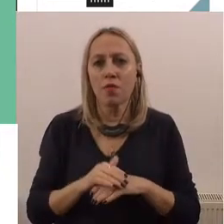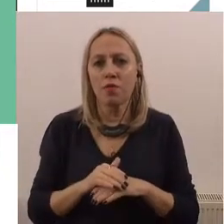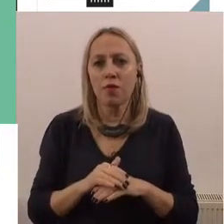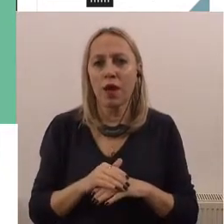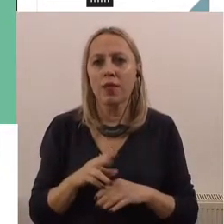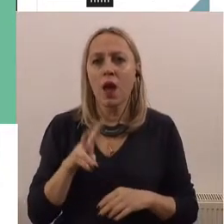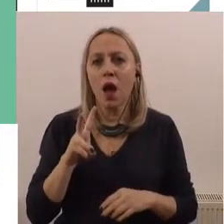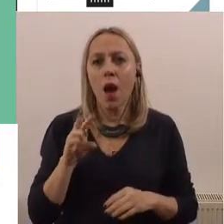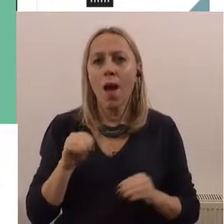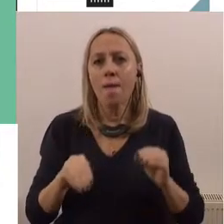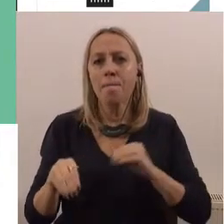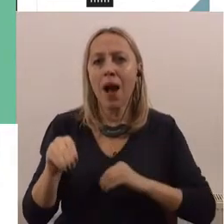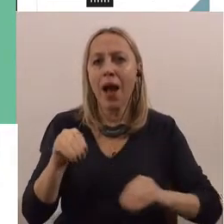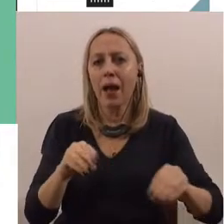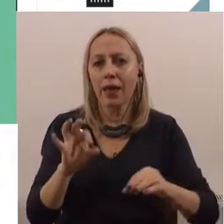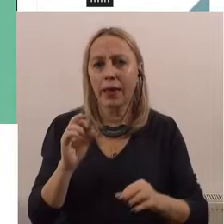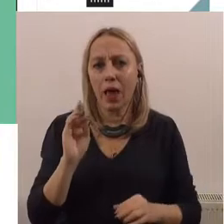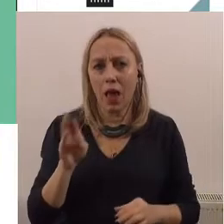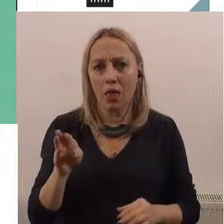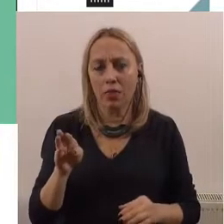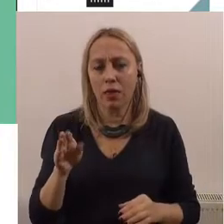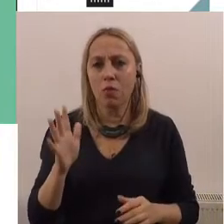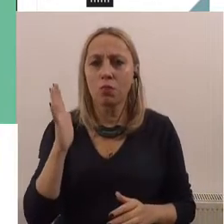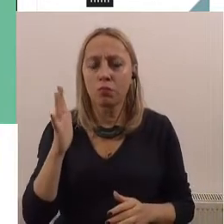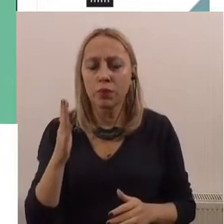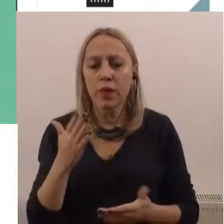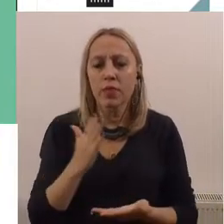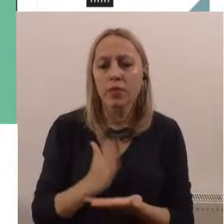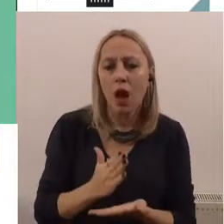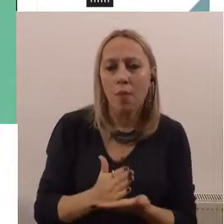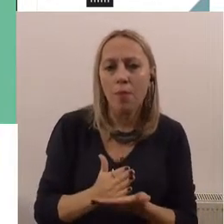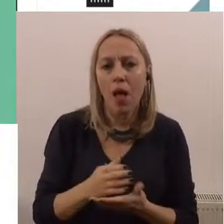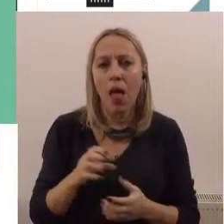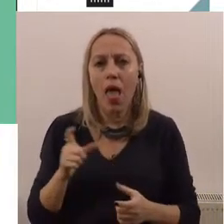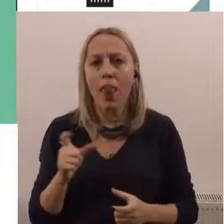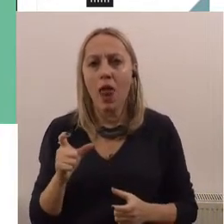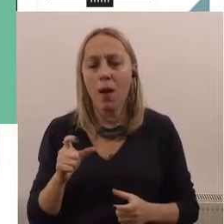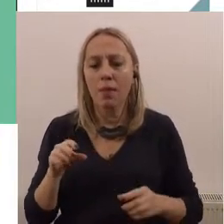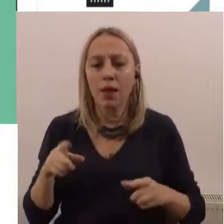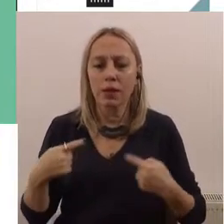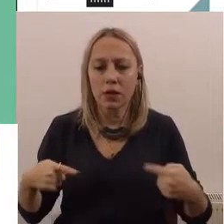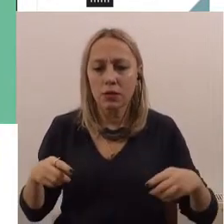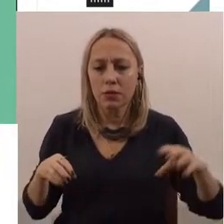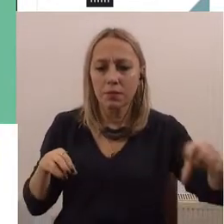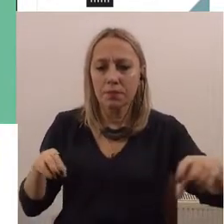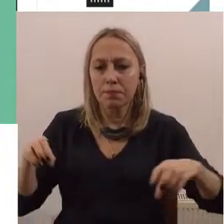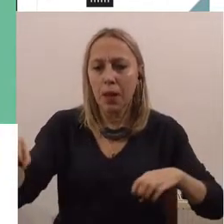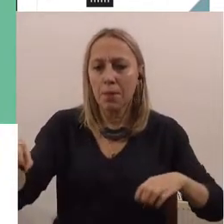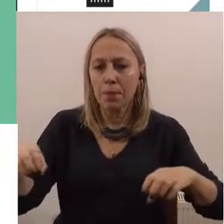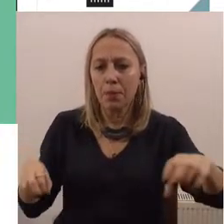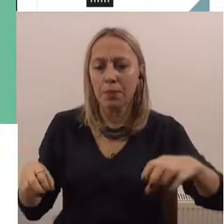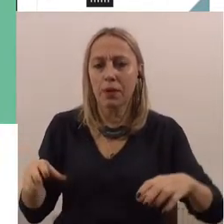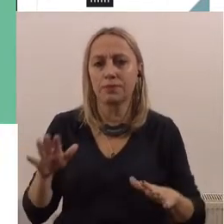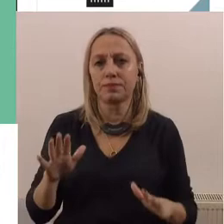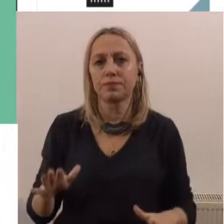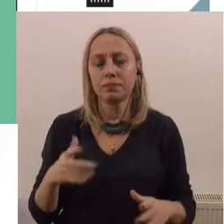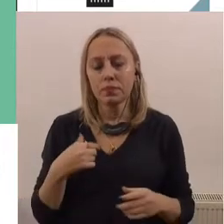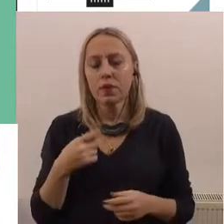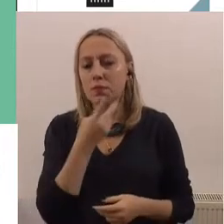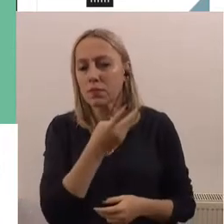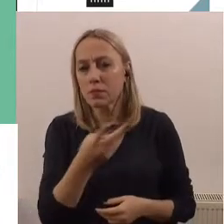through first year, we work together with young artists,